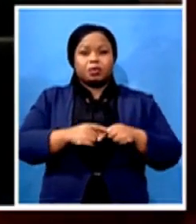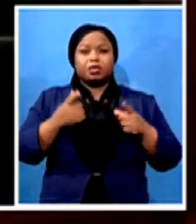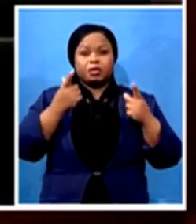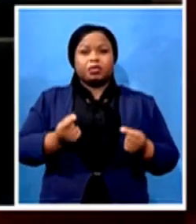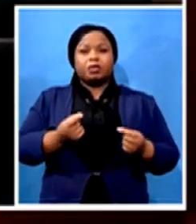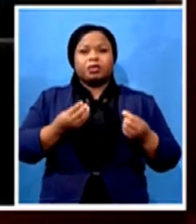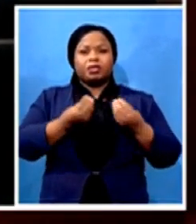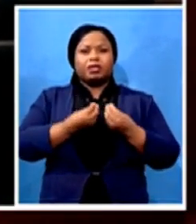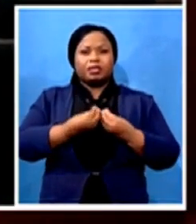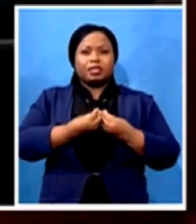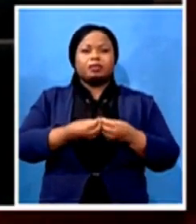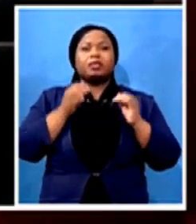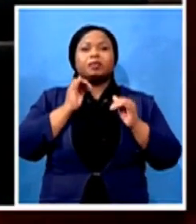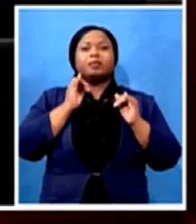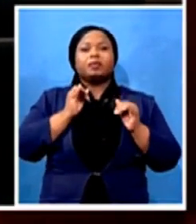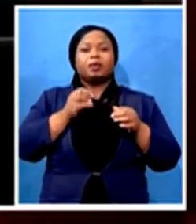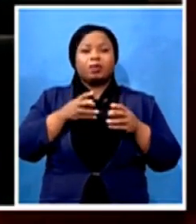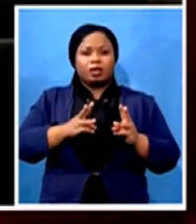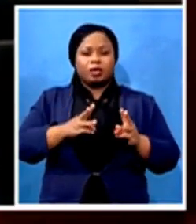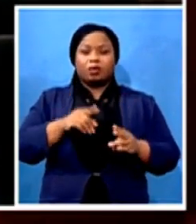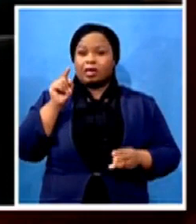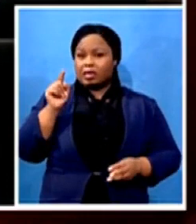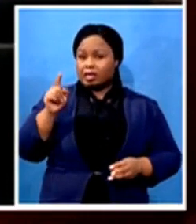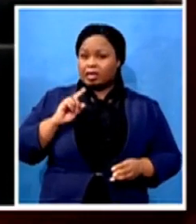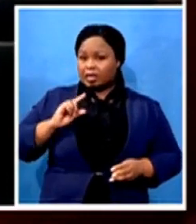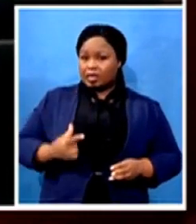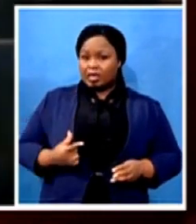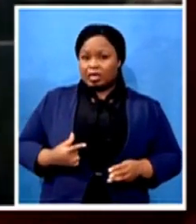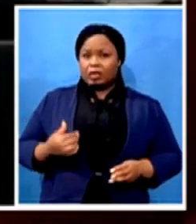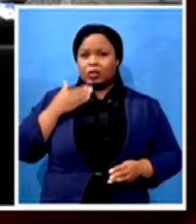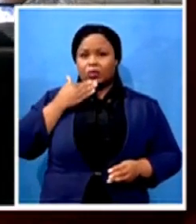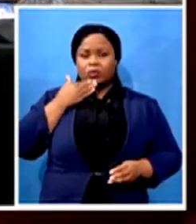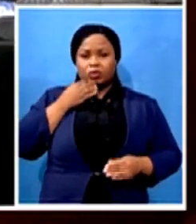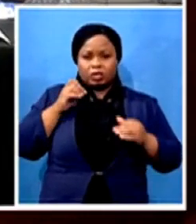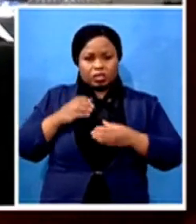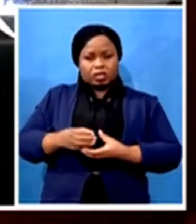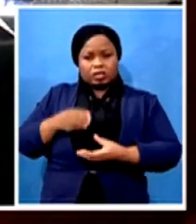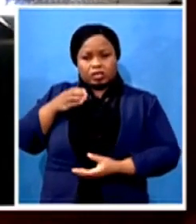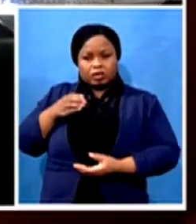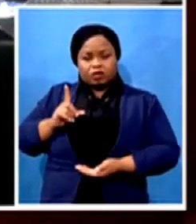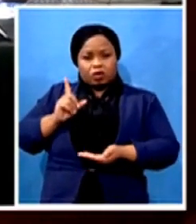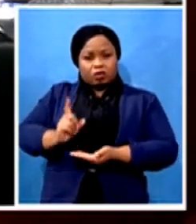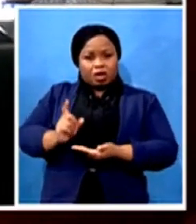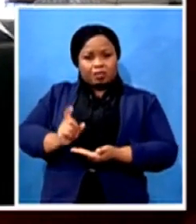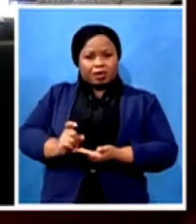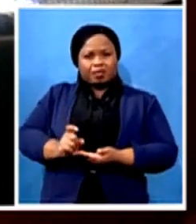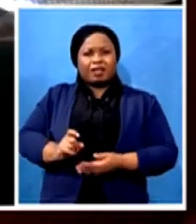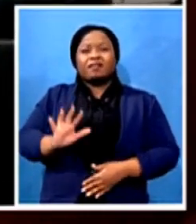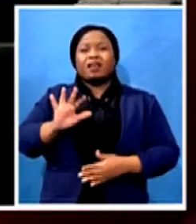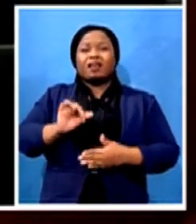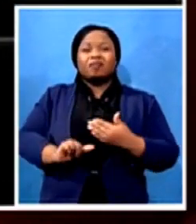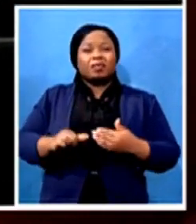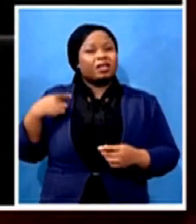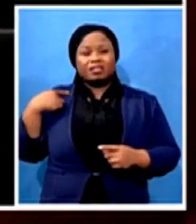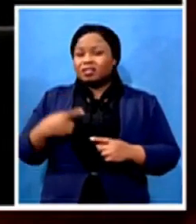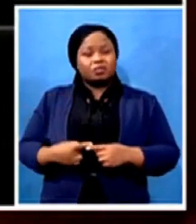that lady in front there holding that bottle of sanitizer, Chriselda, 5 months ago, that would have looked strange. Now